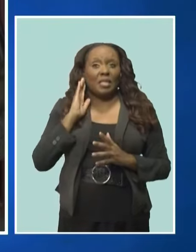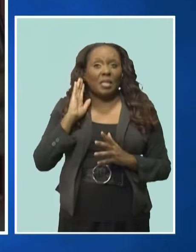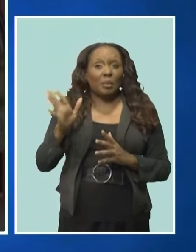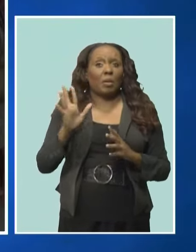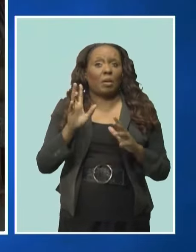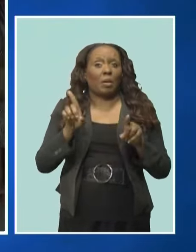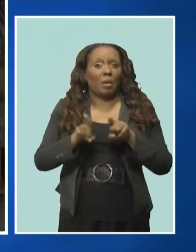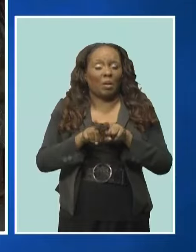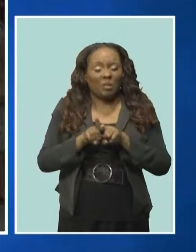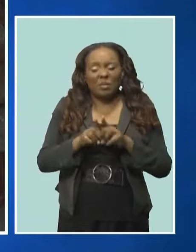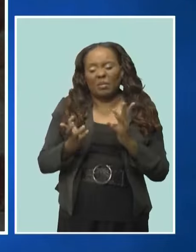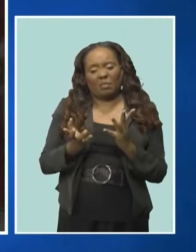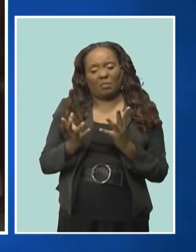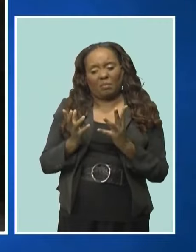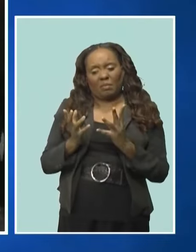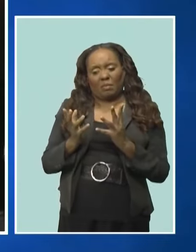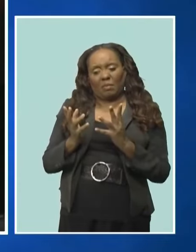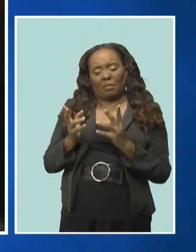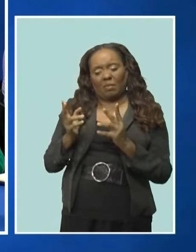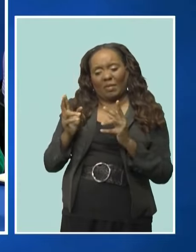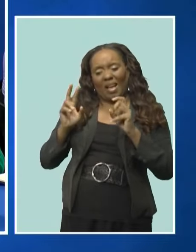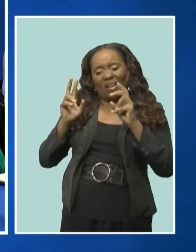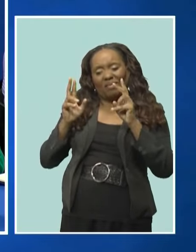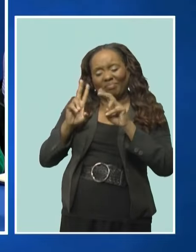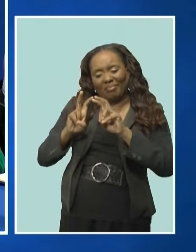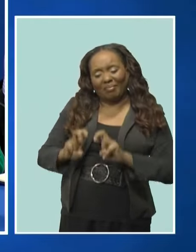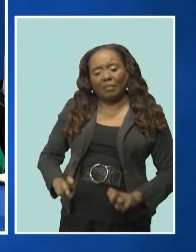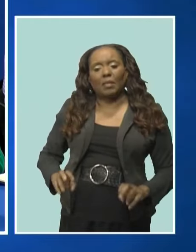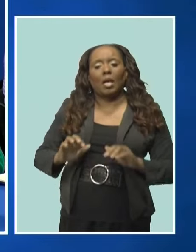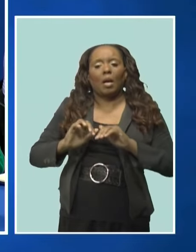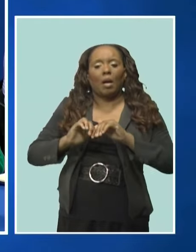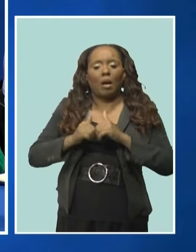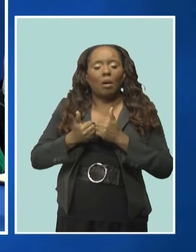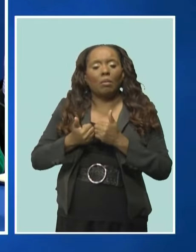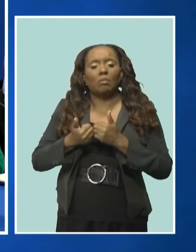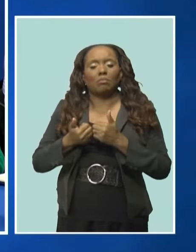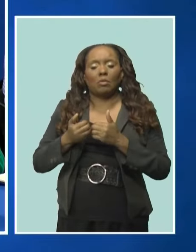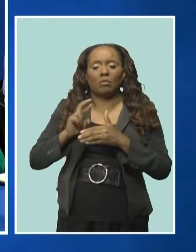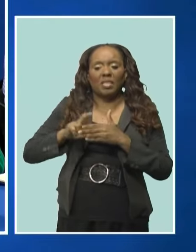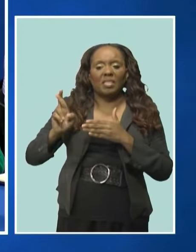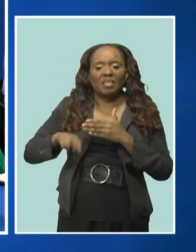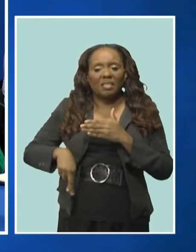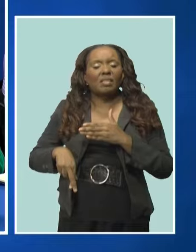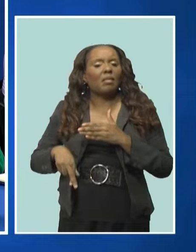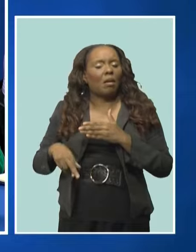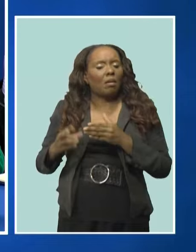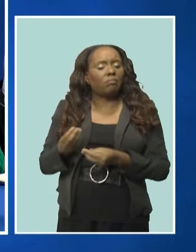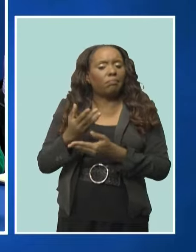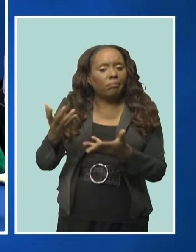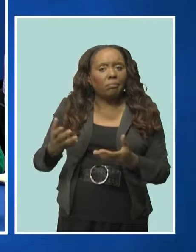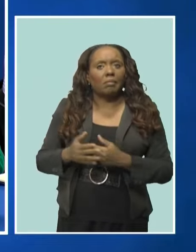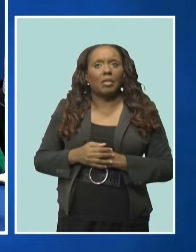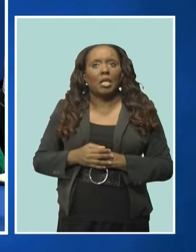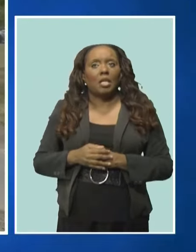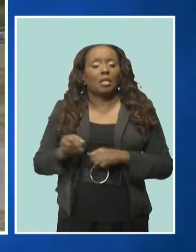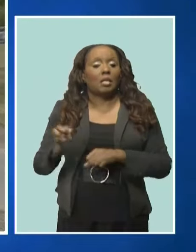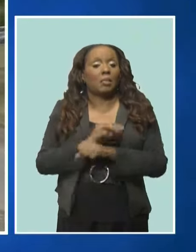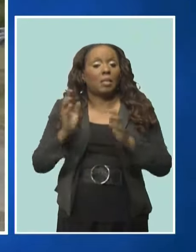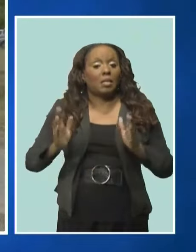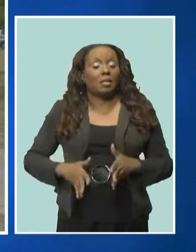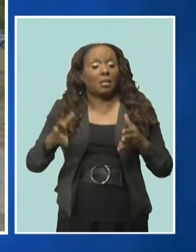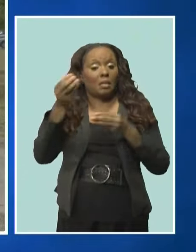in primary schools. Minister of Education Kay McConney shared the vision while delivering remarks on the results of this